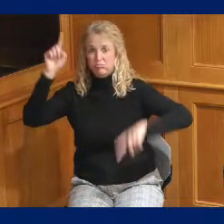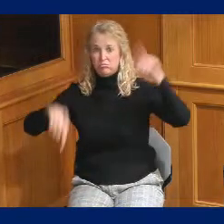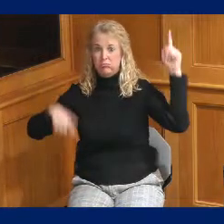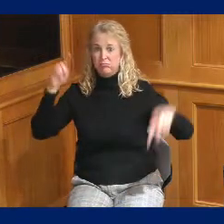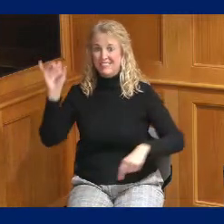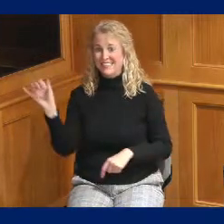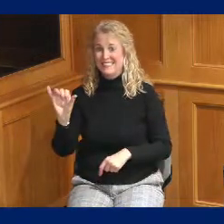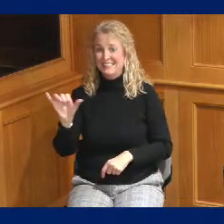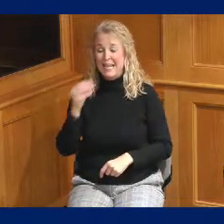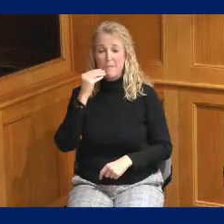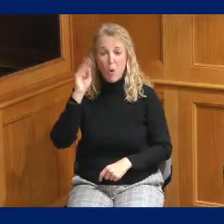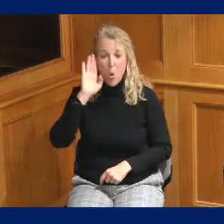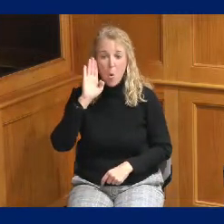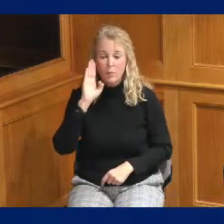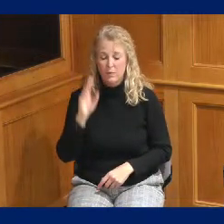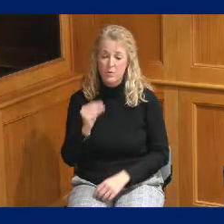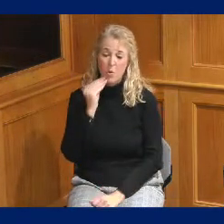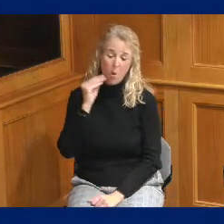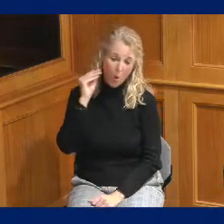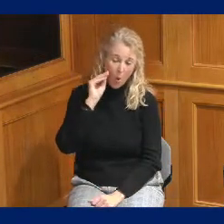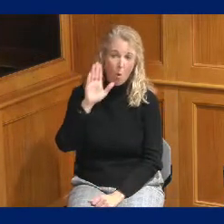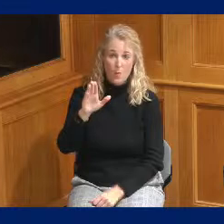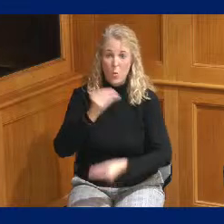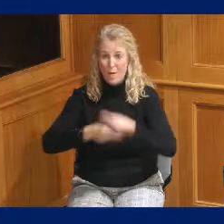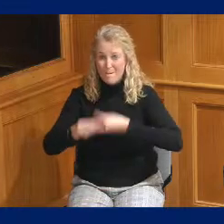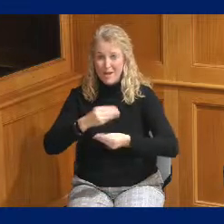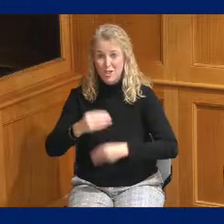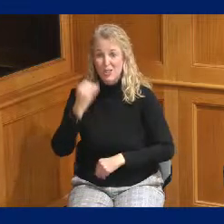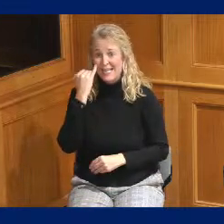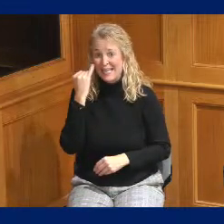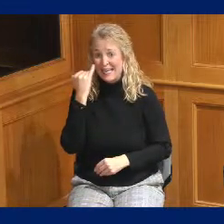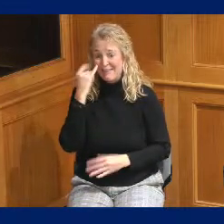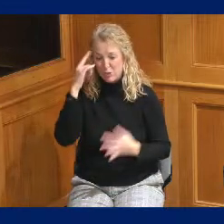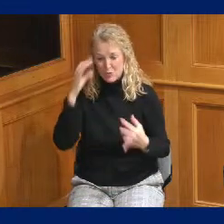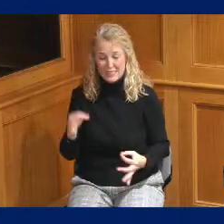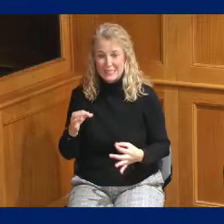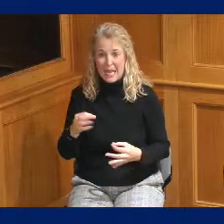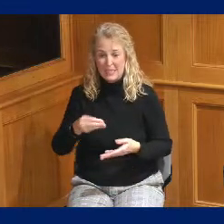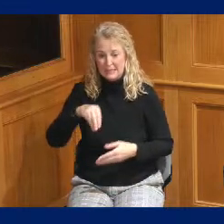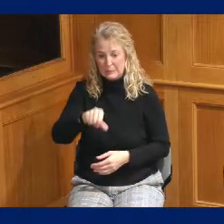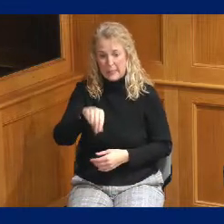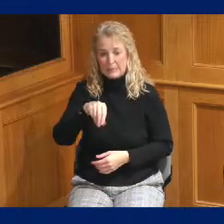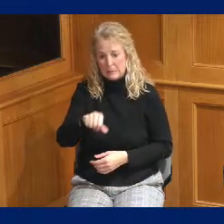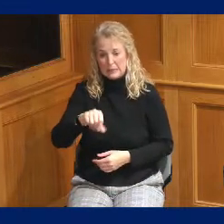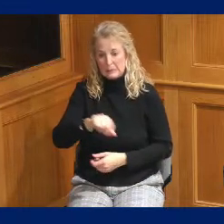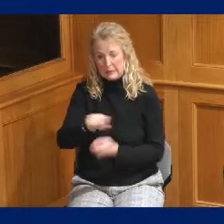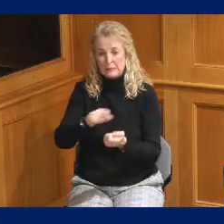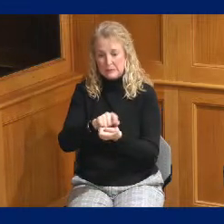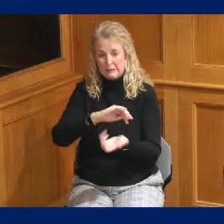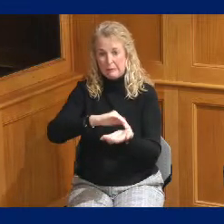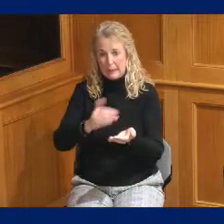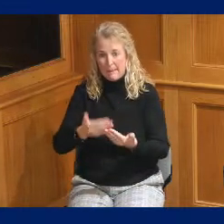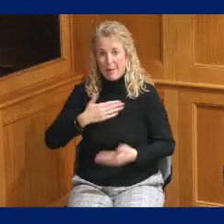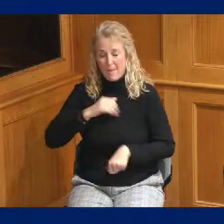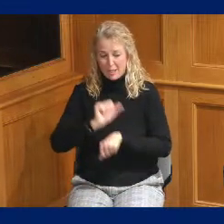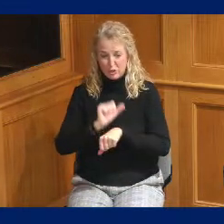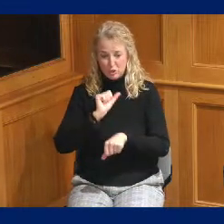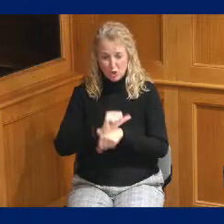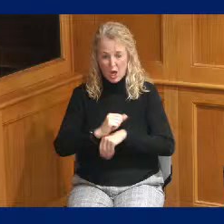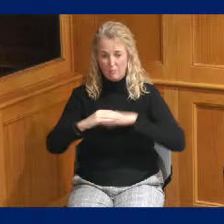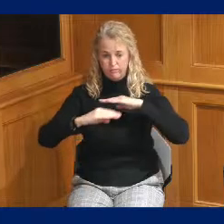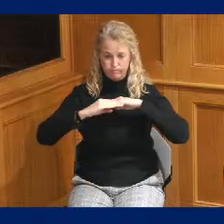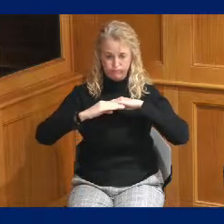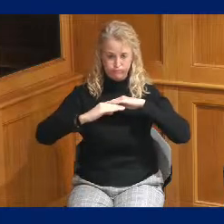at home in your own budget, if you lock in your spending amounts based upon a revenue that is not expected